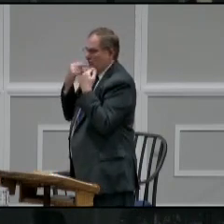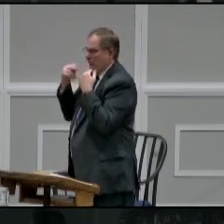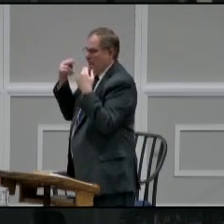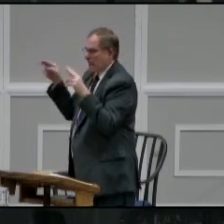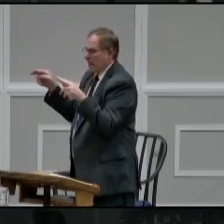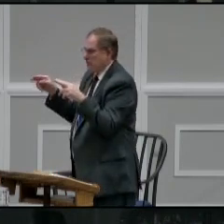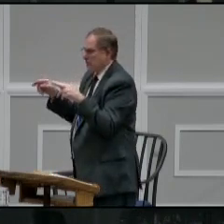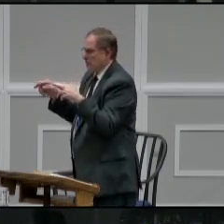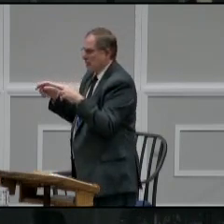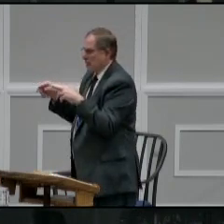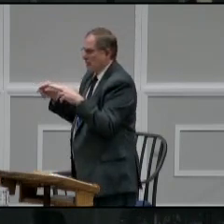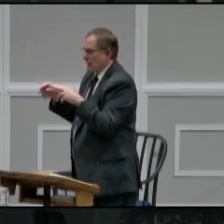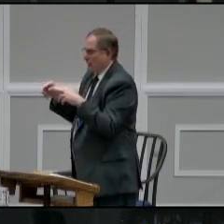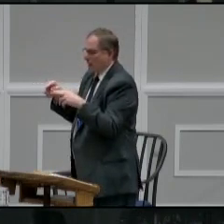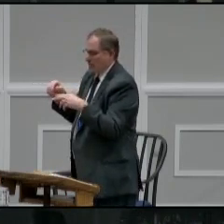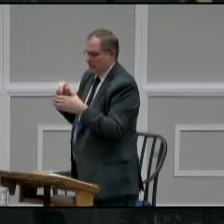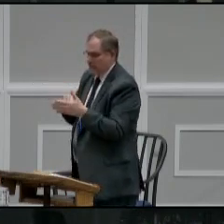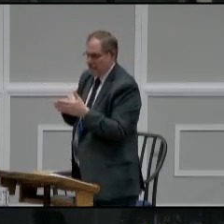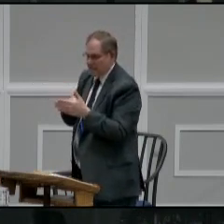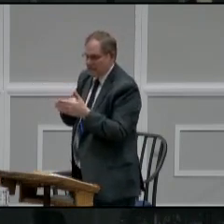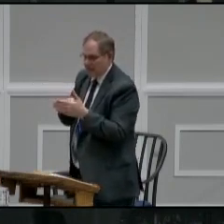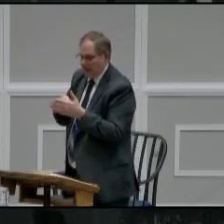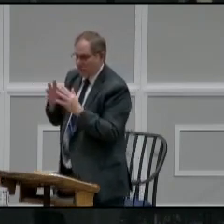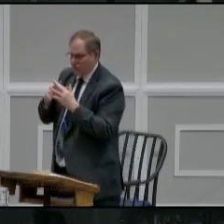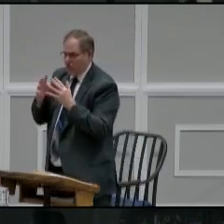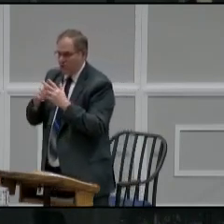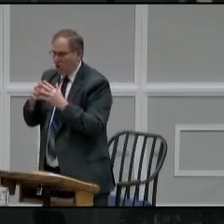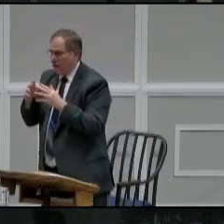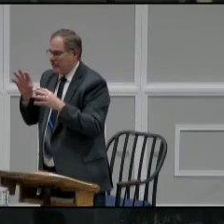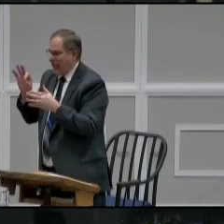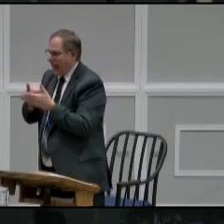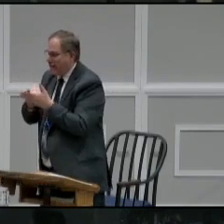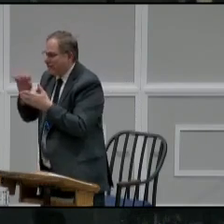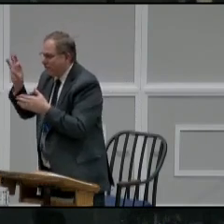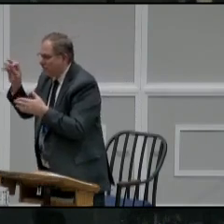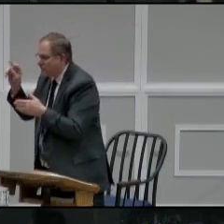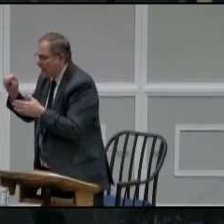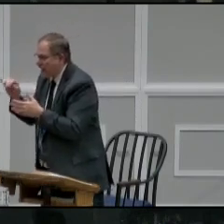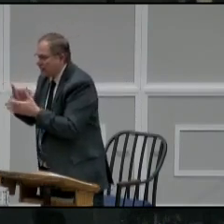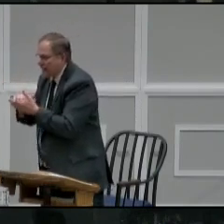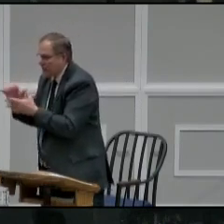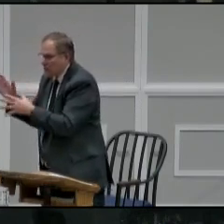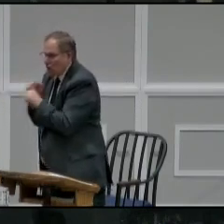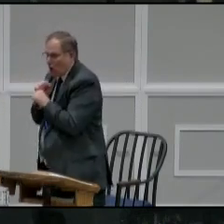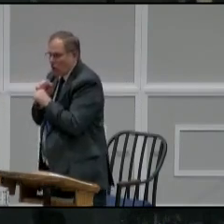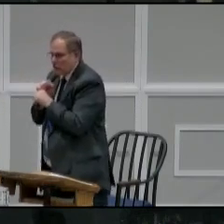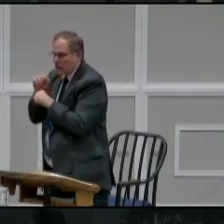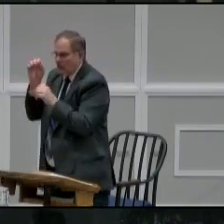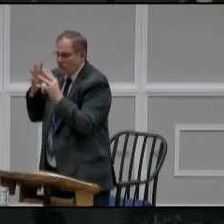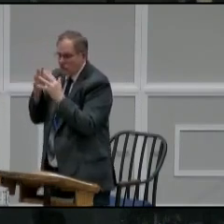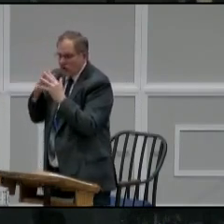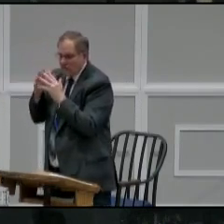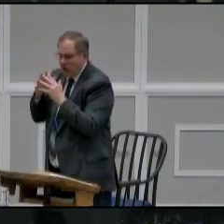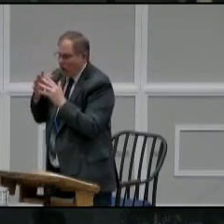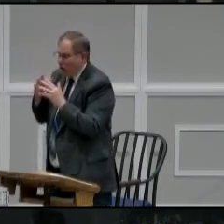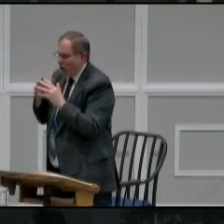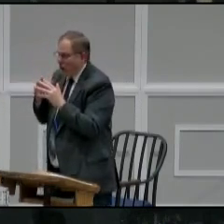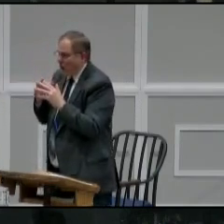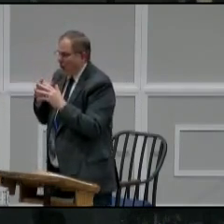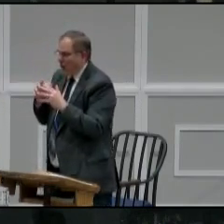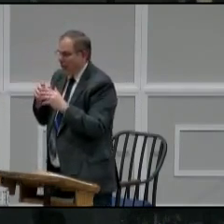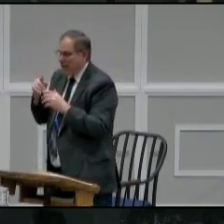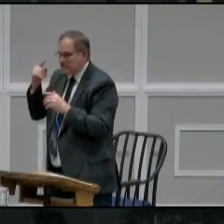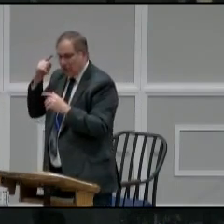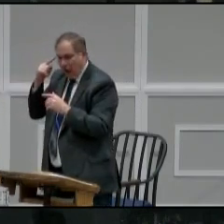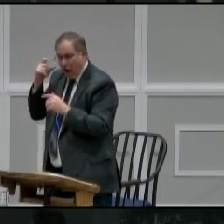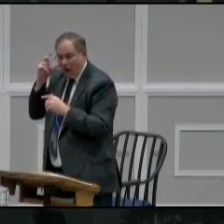realizes, man, I am sitting on a jackpot right here. And so he did the only sensible, logical